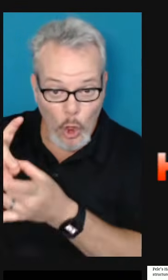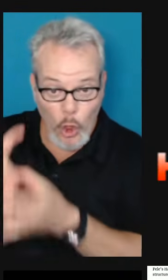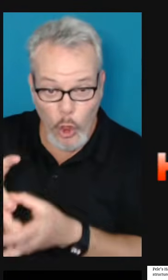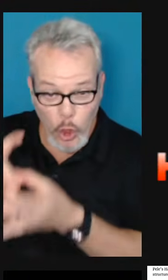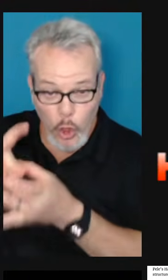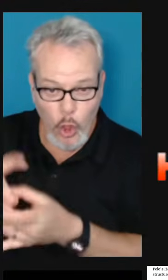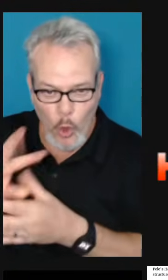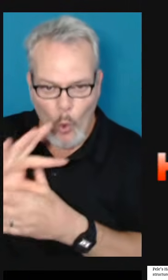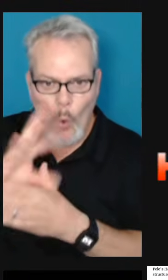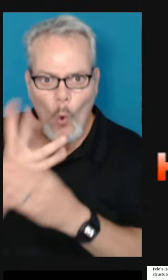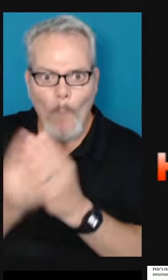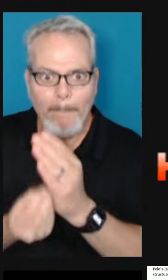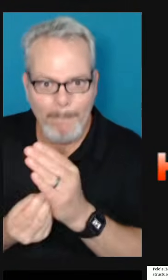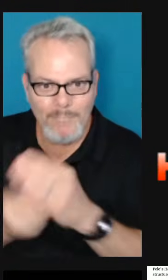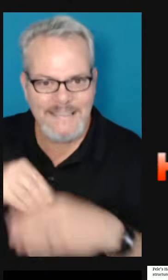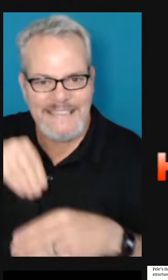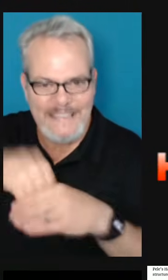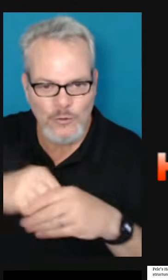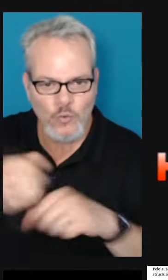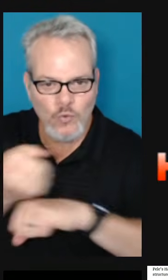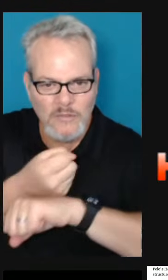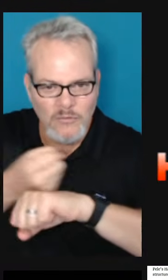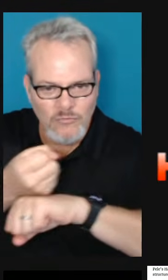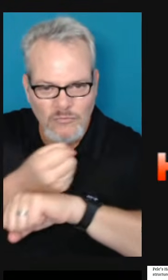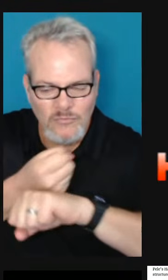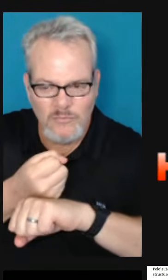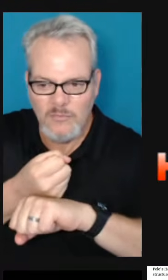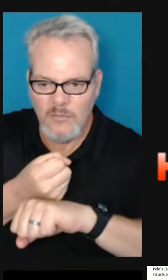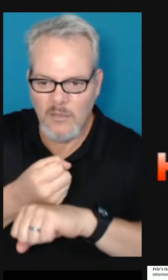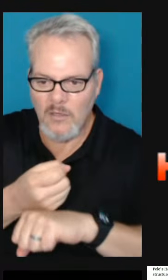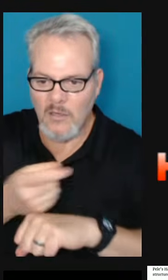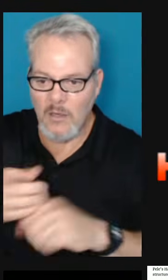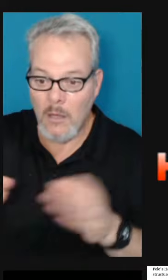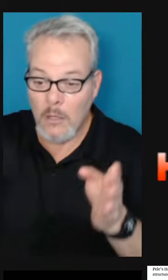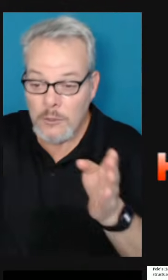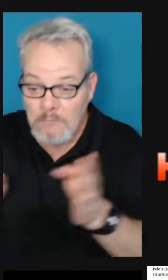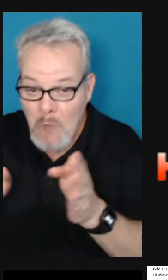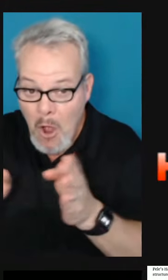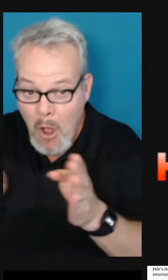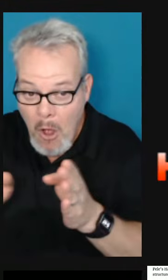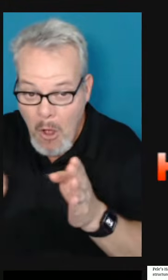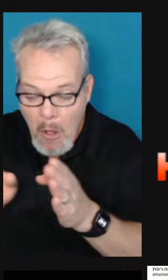Small amounts are handled by most general filtration systems.